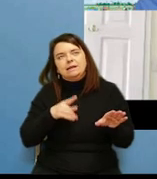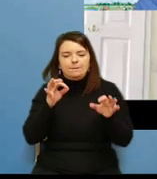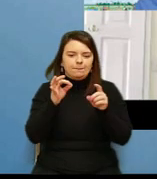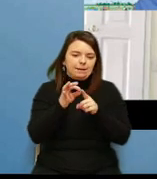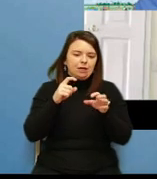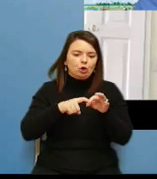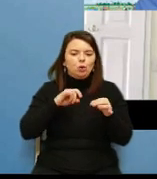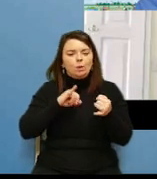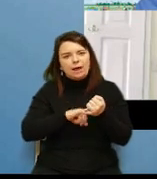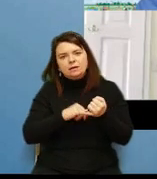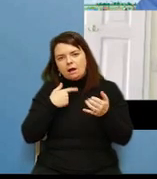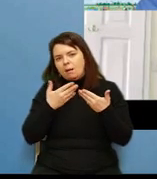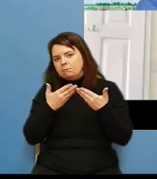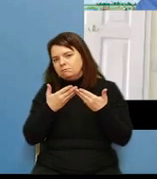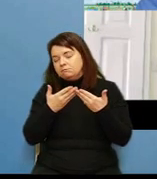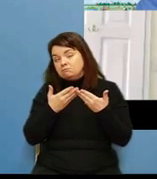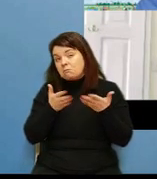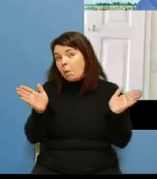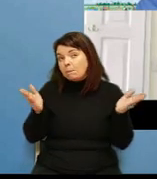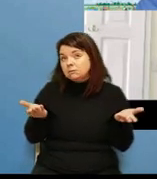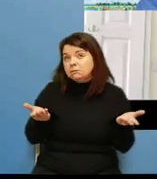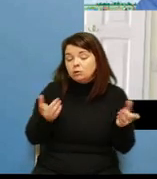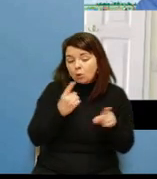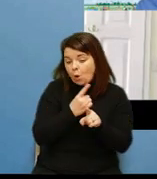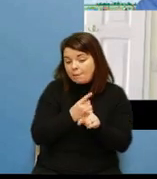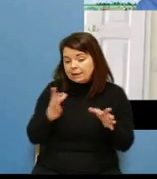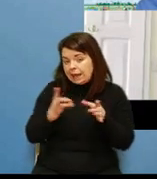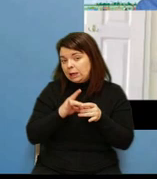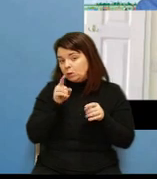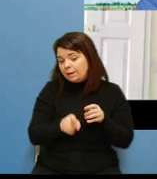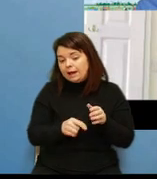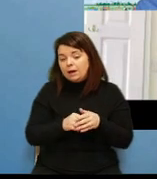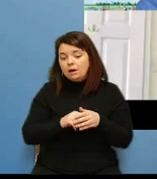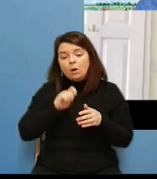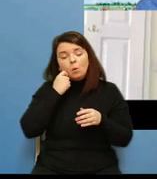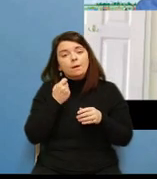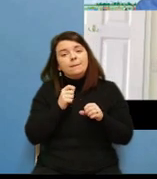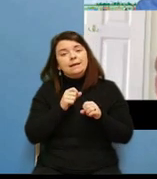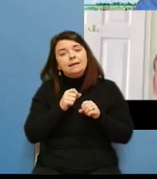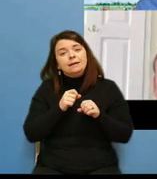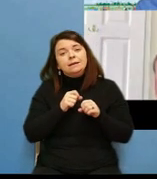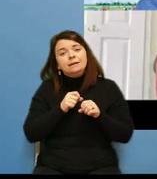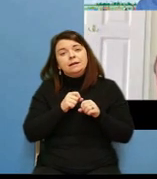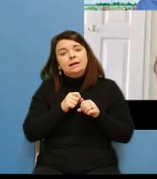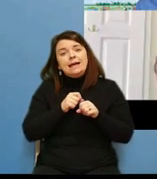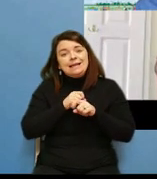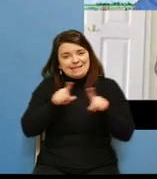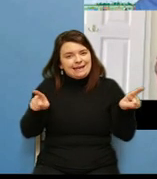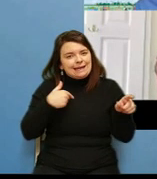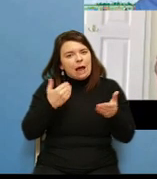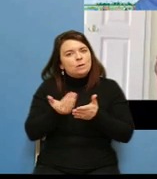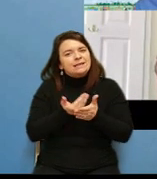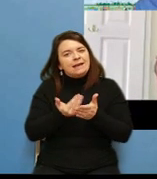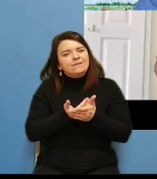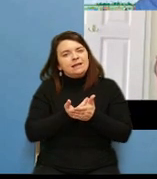and they don't necessarily need to go in the PQS. I'm open to comments on that. I'm going to be sending